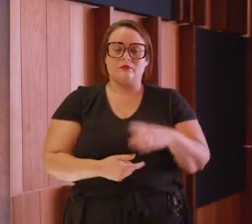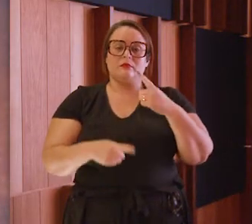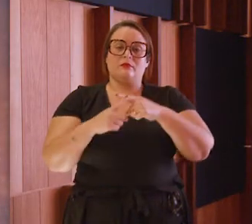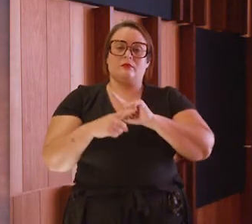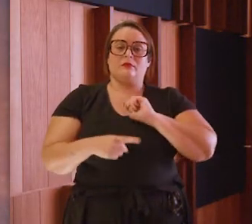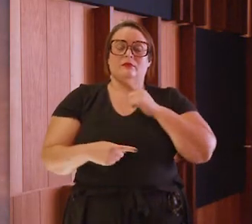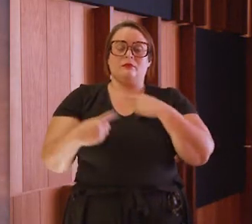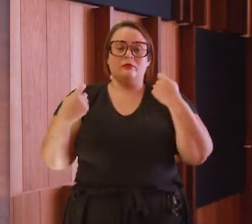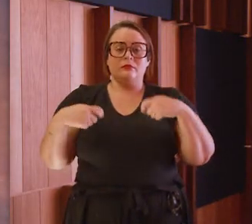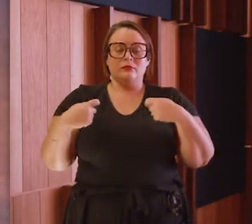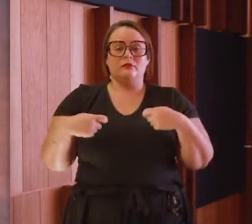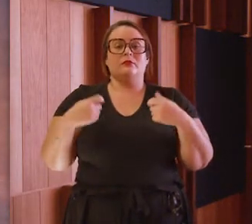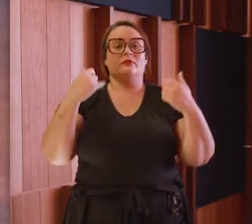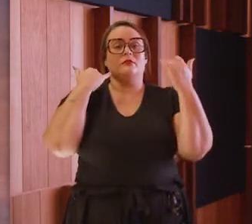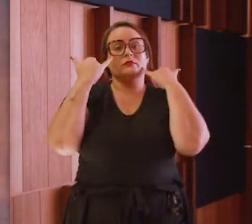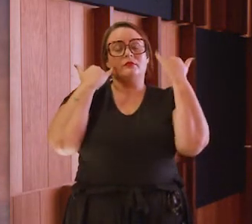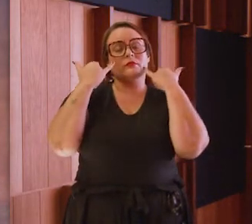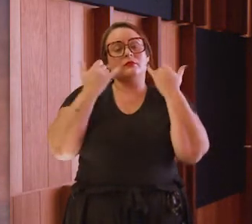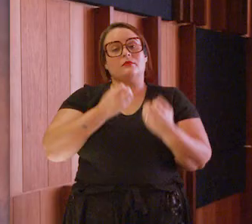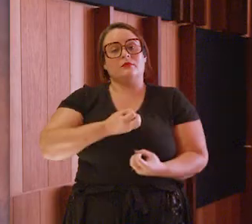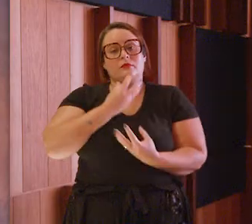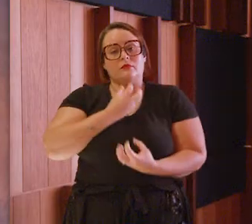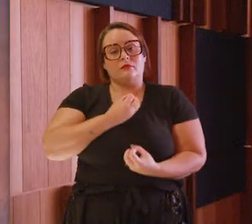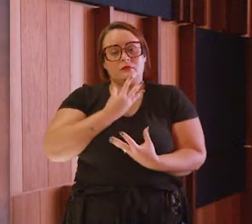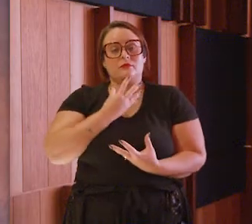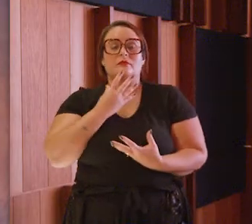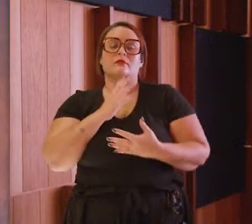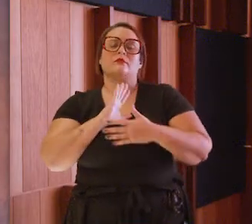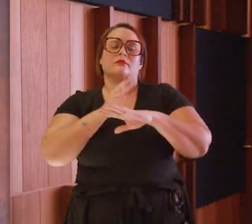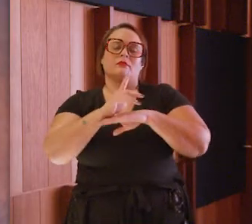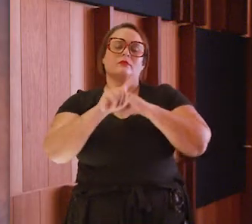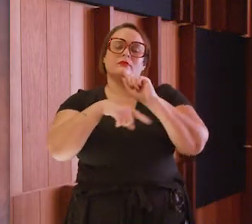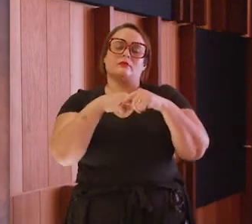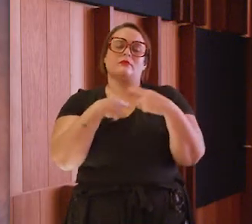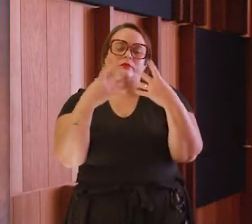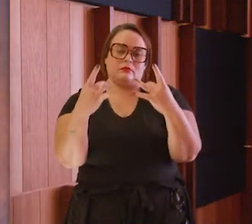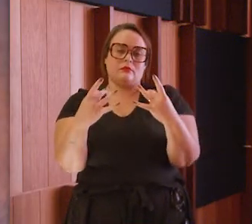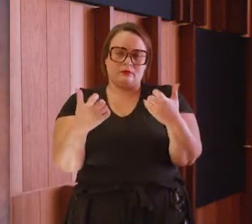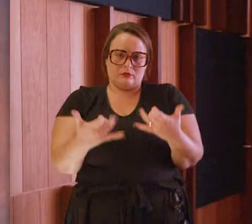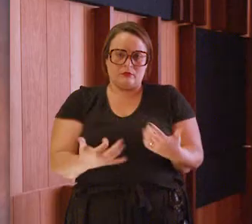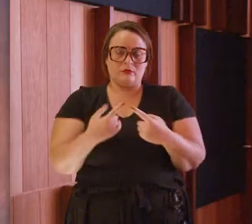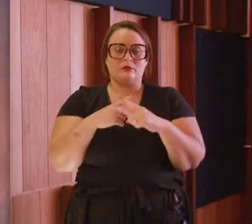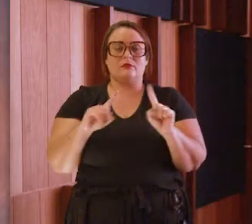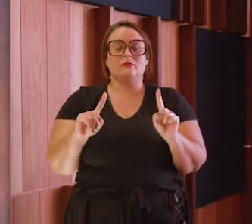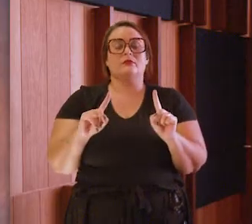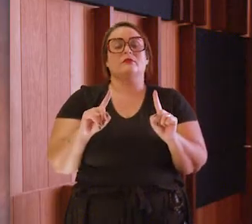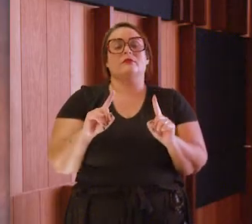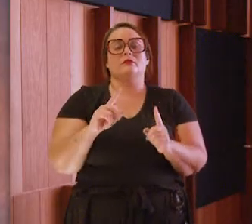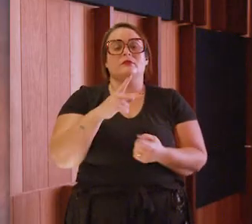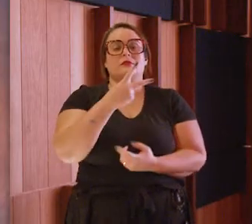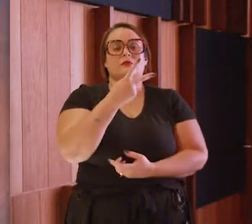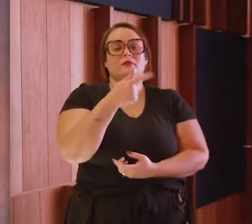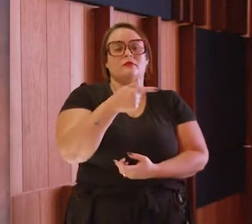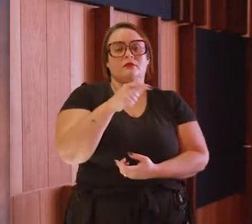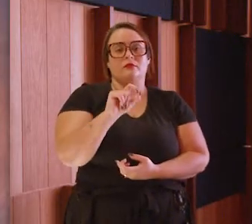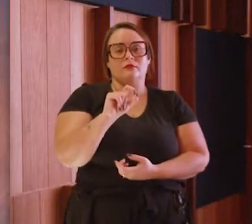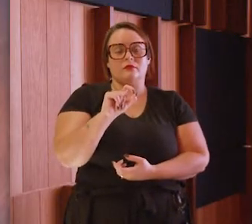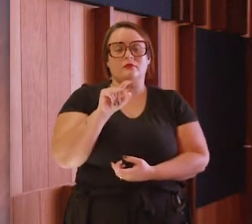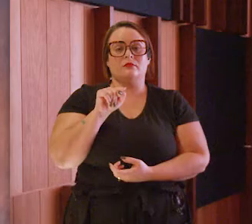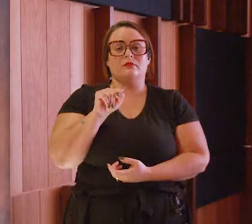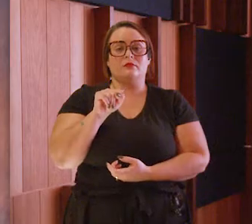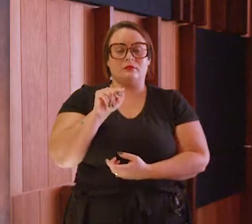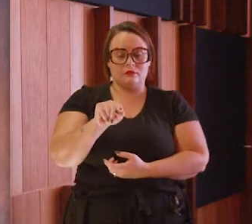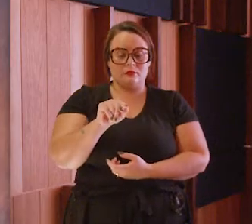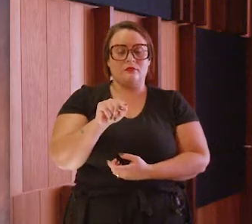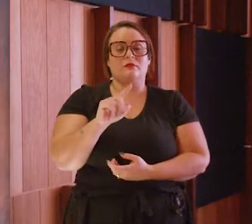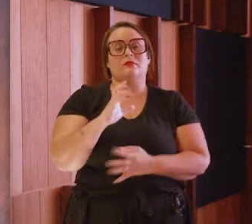later. There's about 270 data points that are required per constituent entity, so branch, legal entity, pass through. We